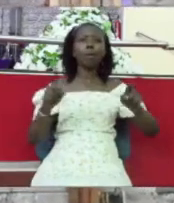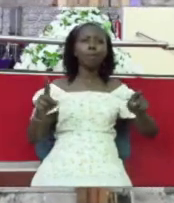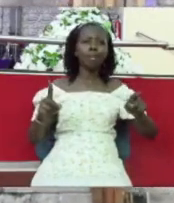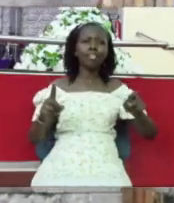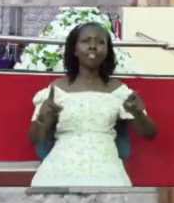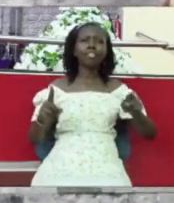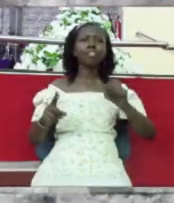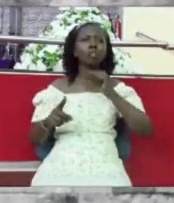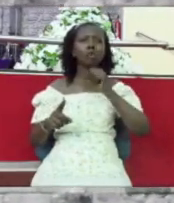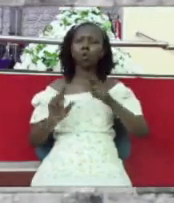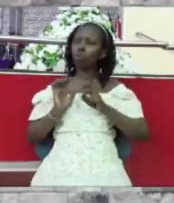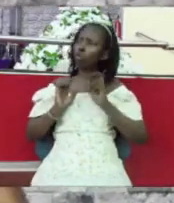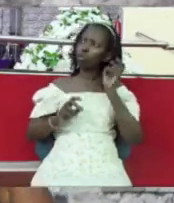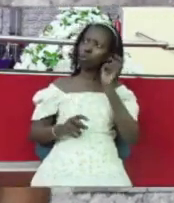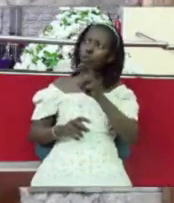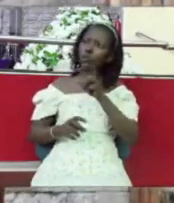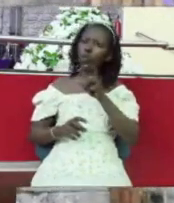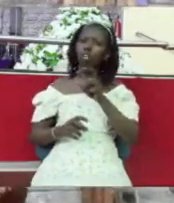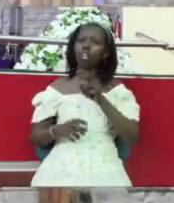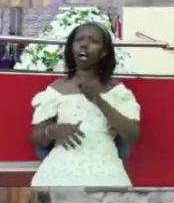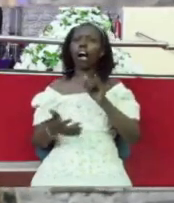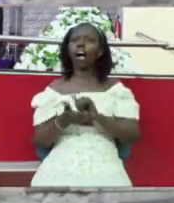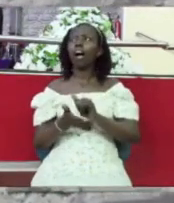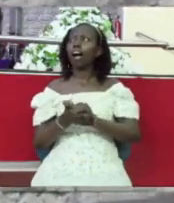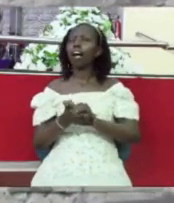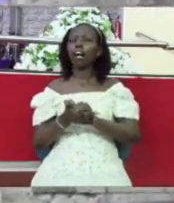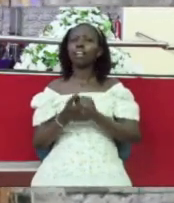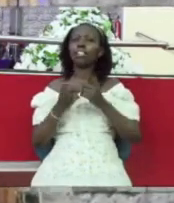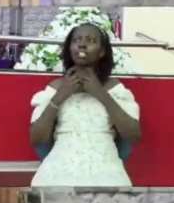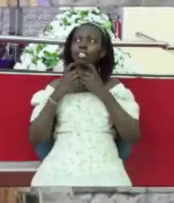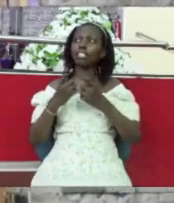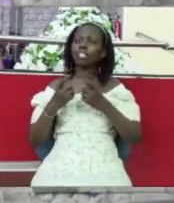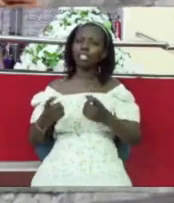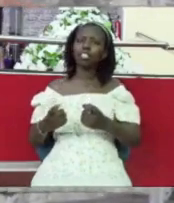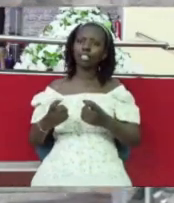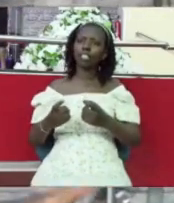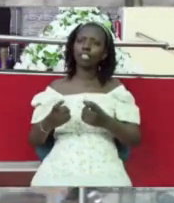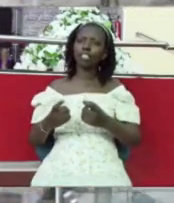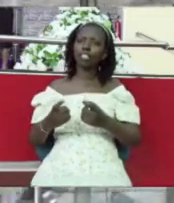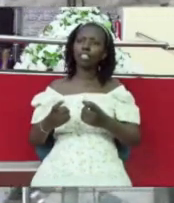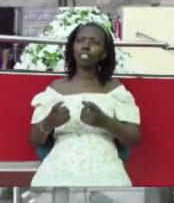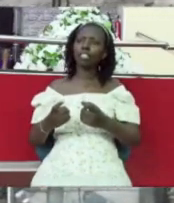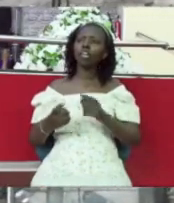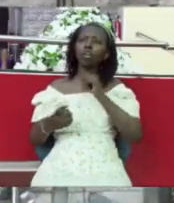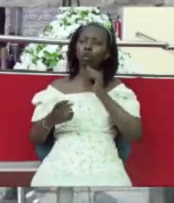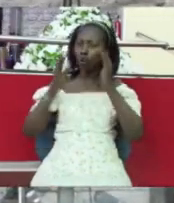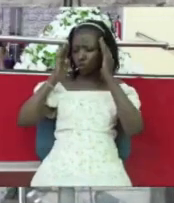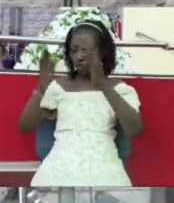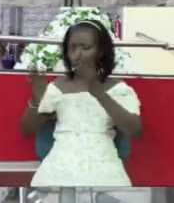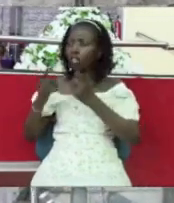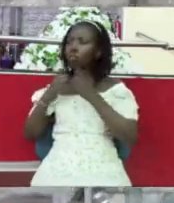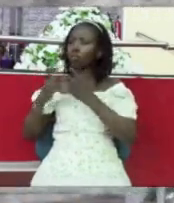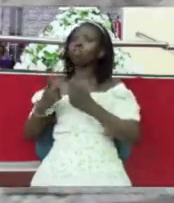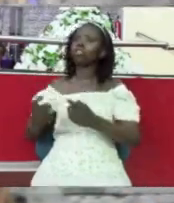at the wages of sin. Wacha tusiweze kuangalia adhabu ya dhambi. Let us not just focus on the wages of sin. Tusiangalie tu mambo